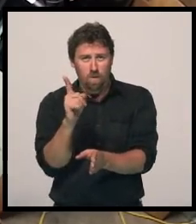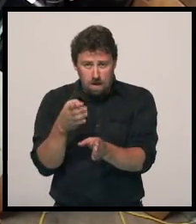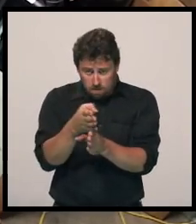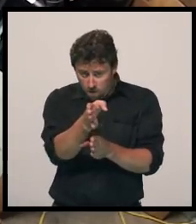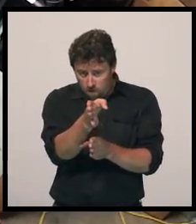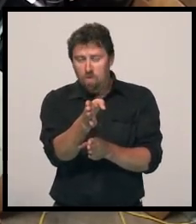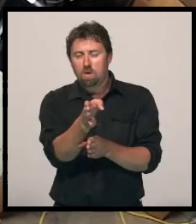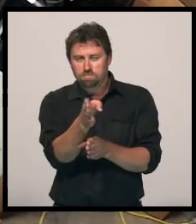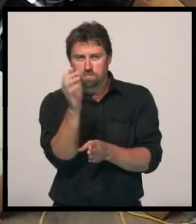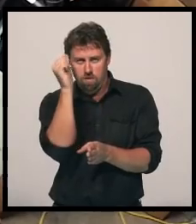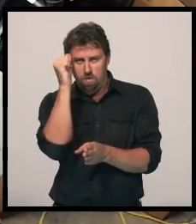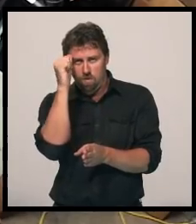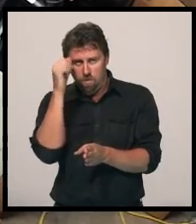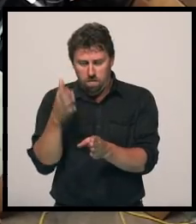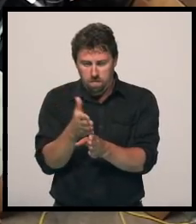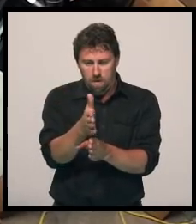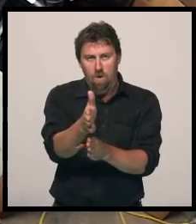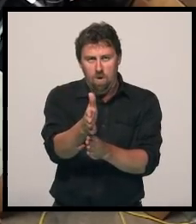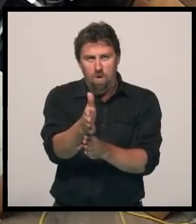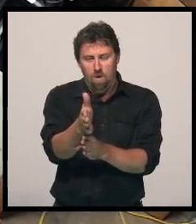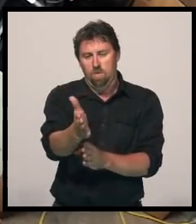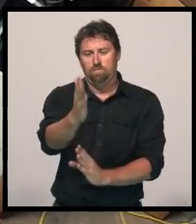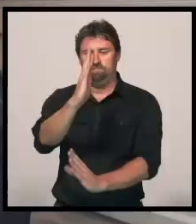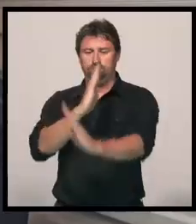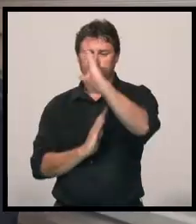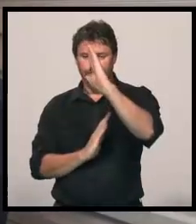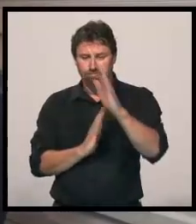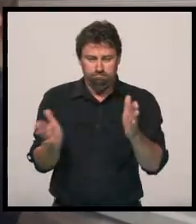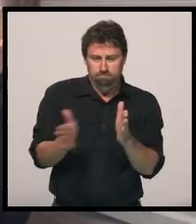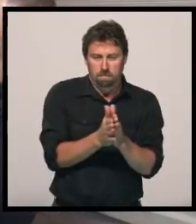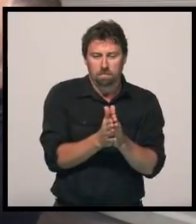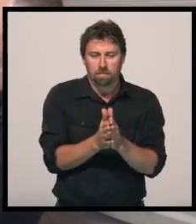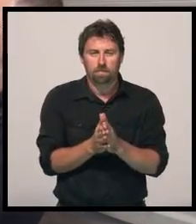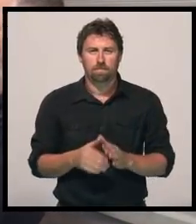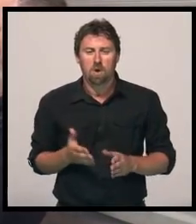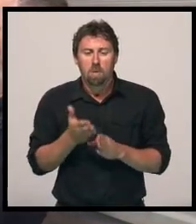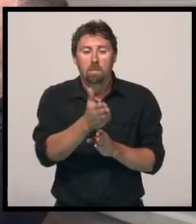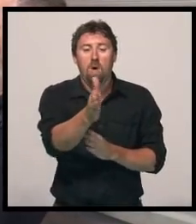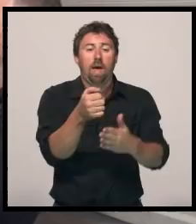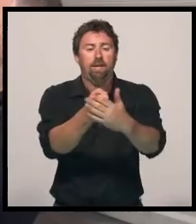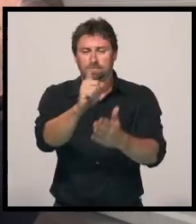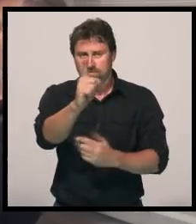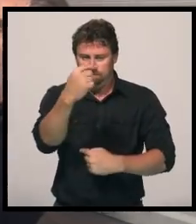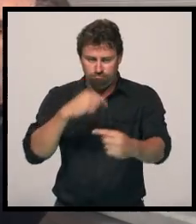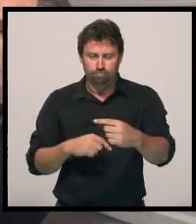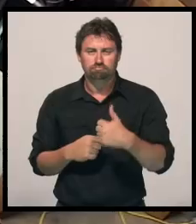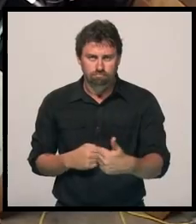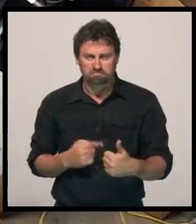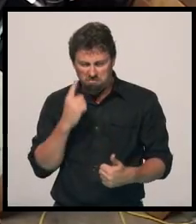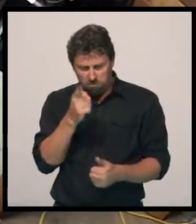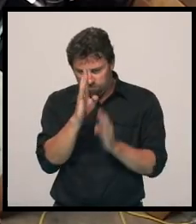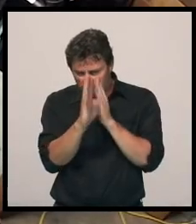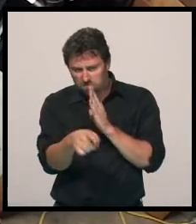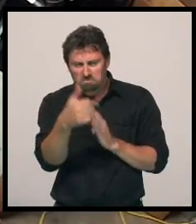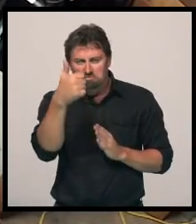make sure that the bow is uppermost. This is fairly straight. That's okay. And I'll check the grain so